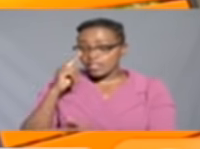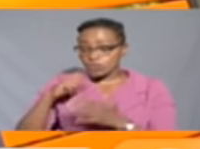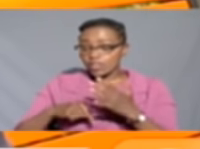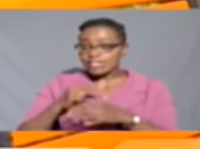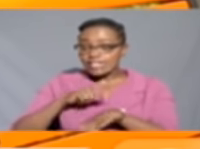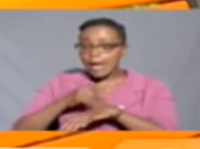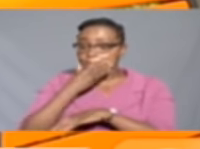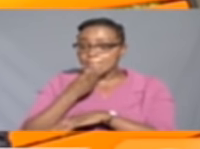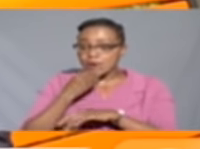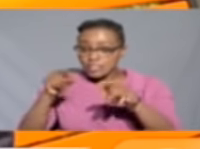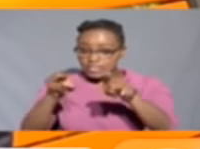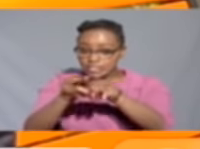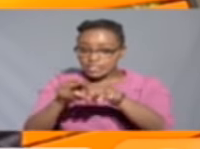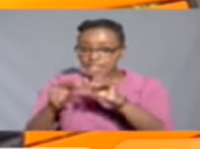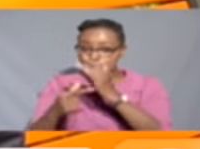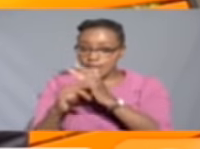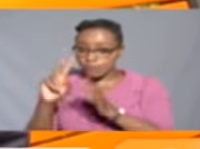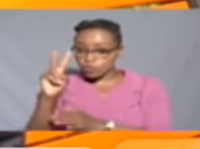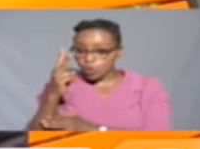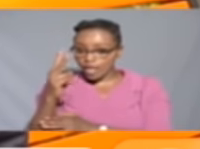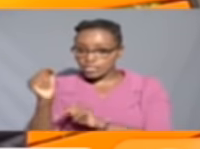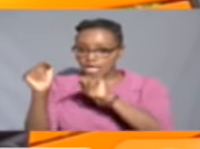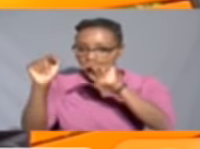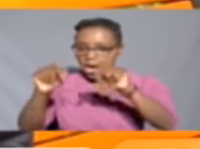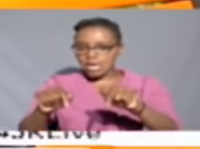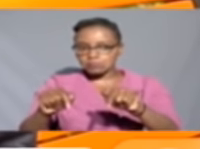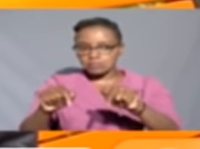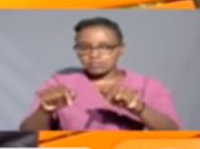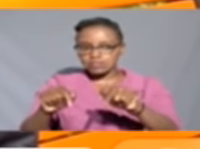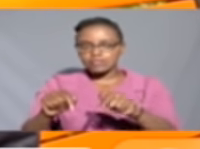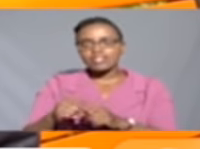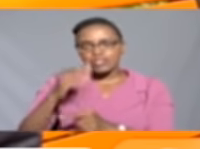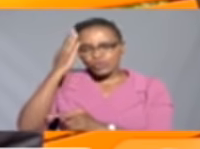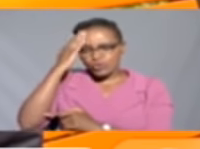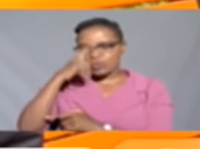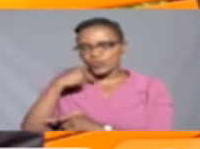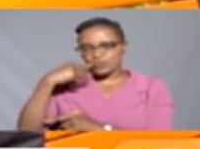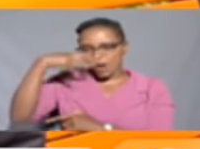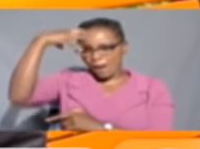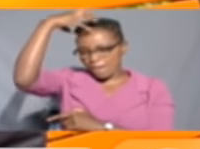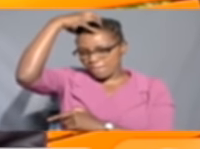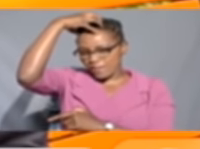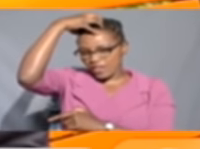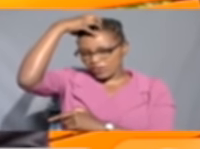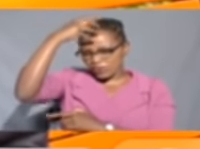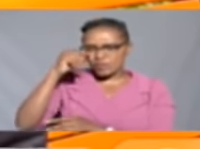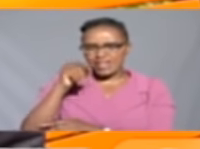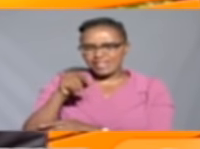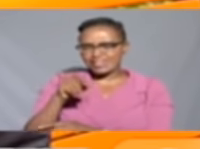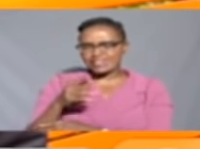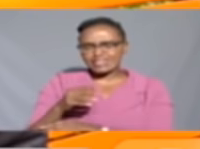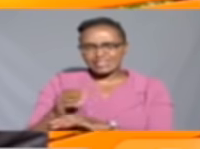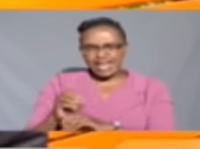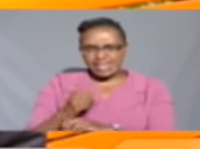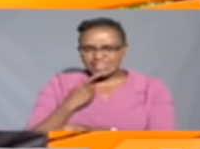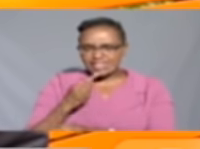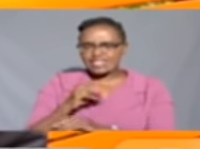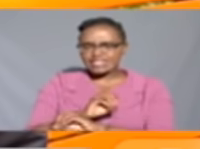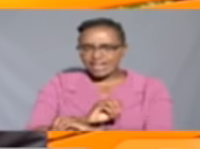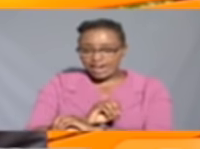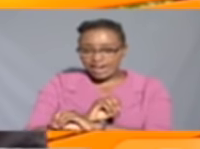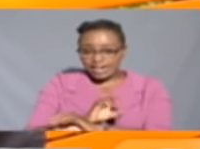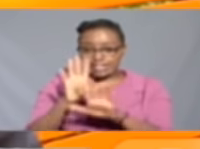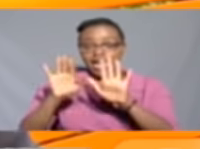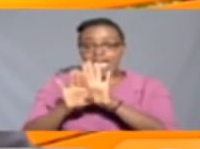man with the same name twice shows up, you know Miguna Miguna is unleashing without